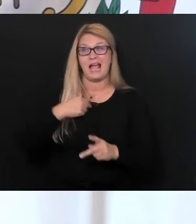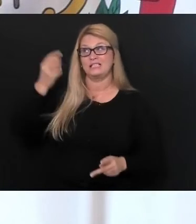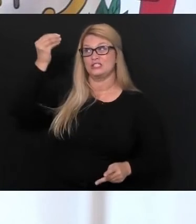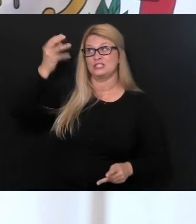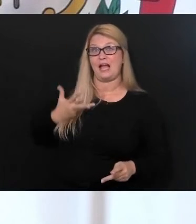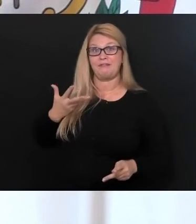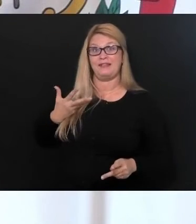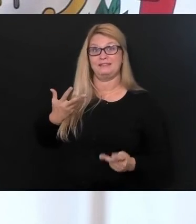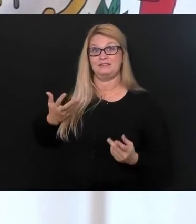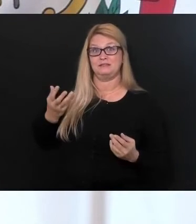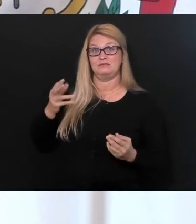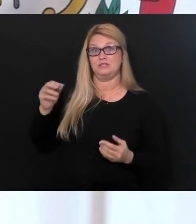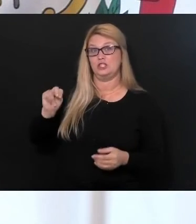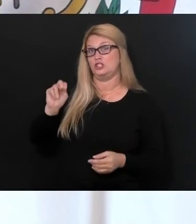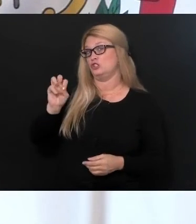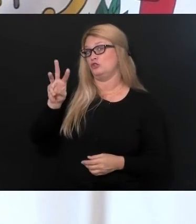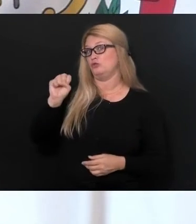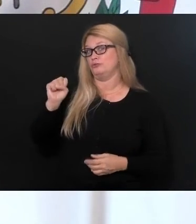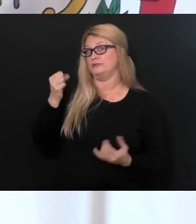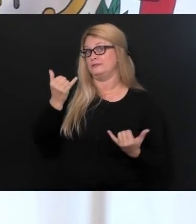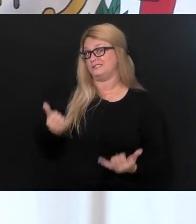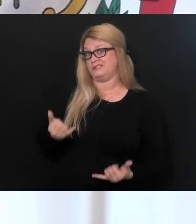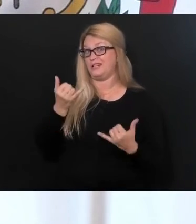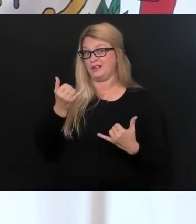earlier today, but from the standpoint of